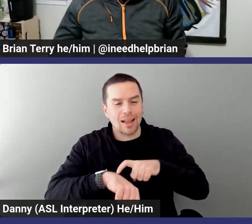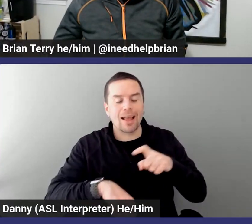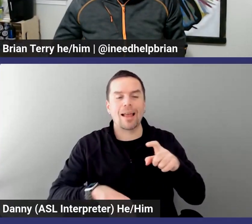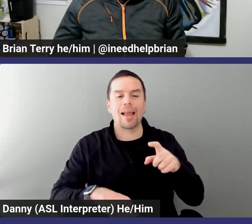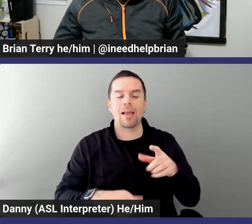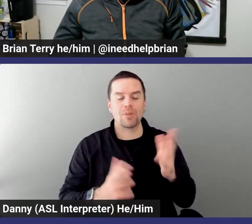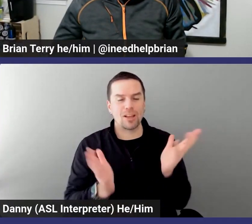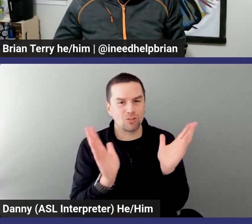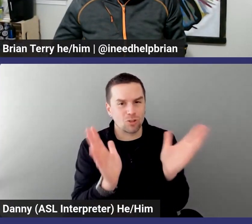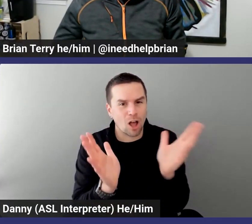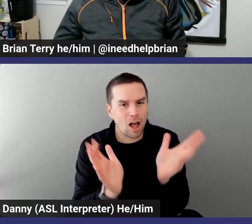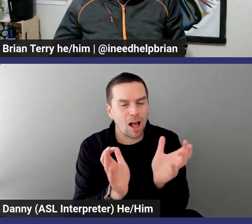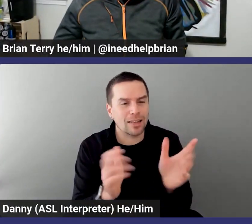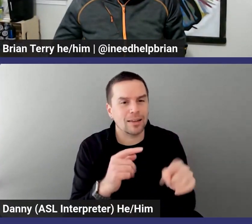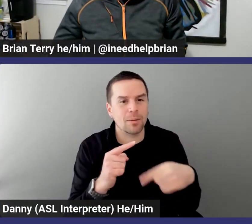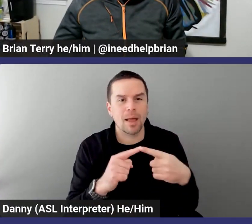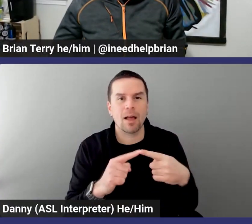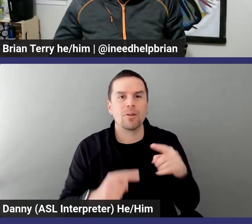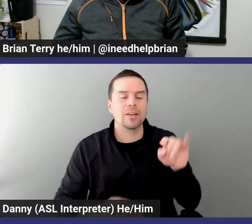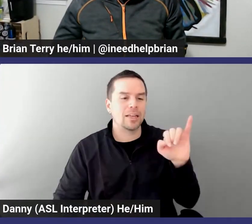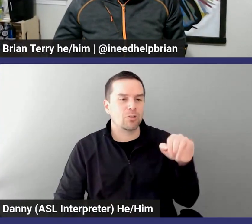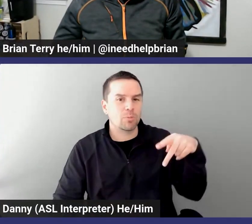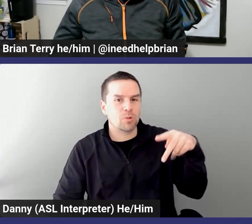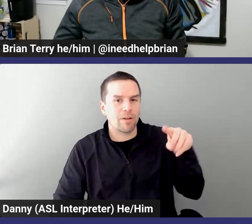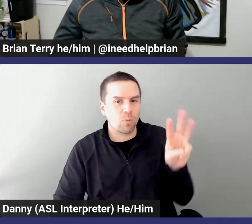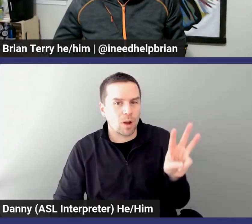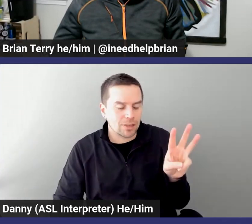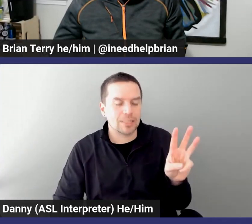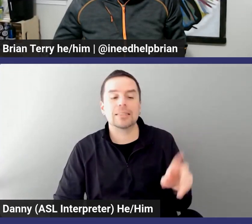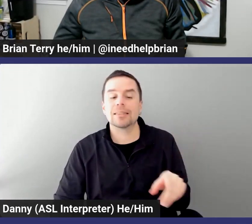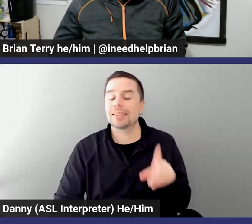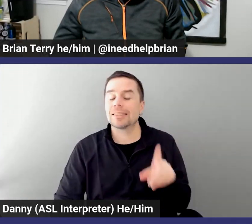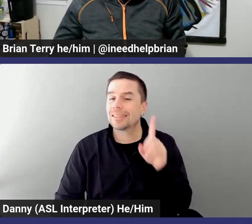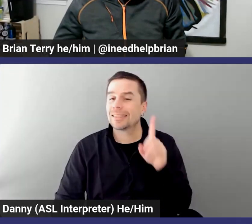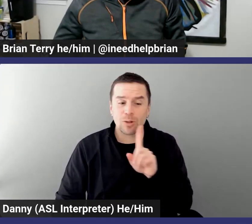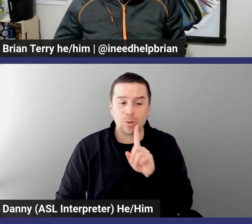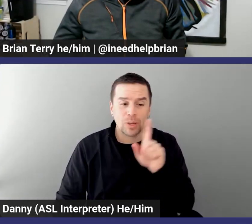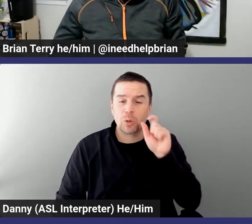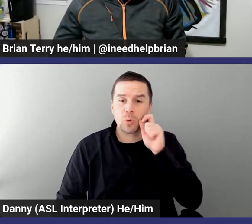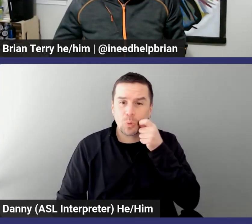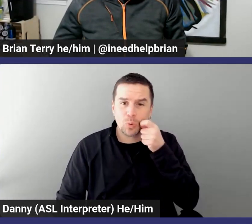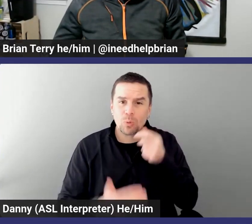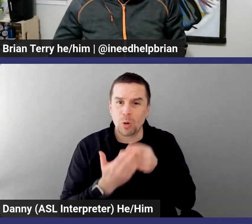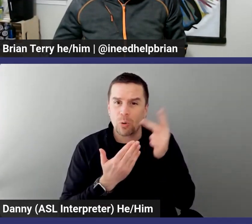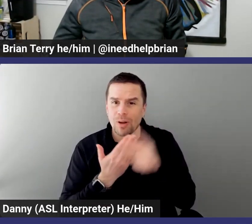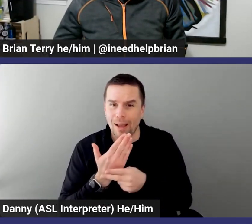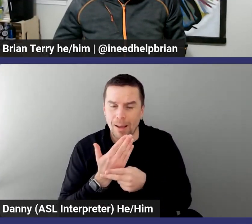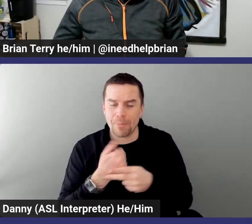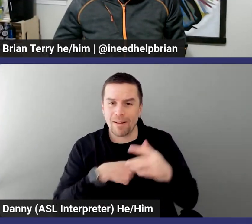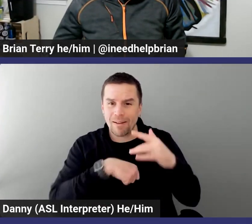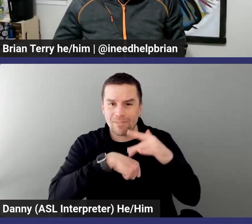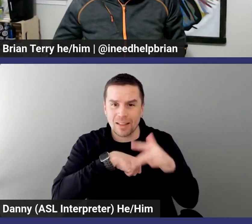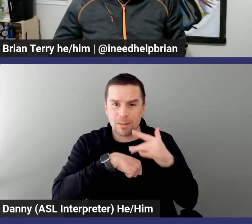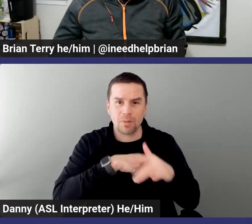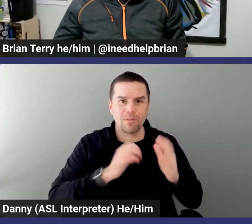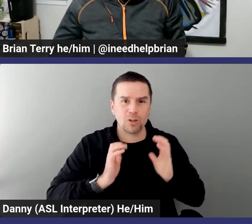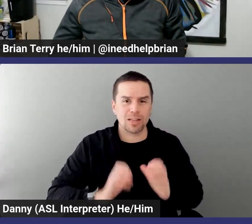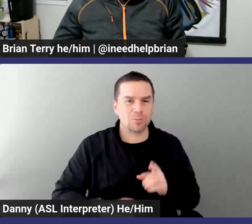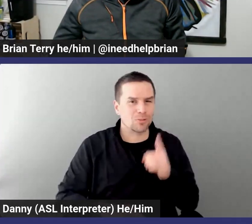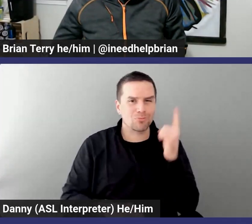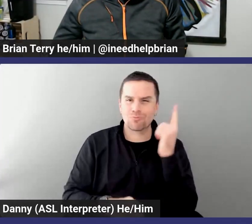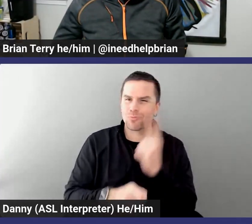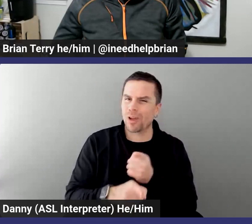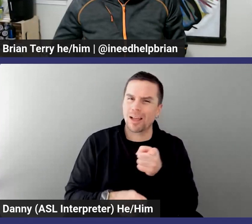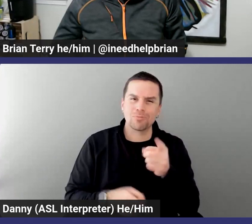sounds like a really cool program that is available for our customers. And you're right, you mentioned enterprises, they don't want to necessarily have to